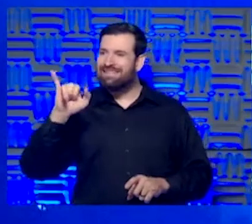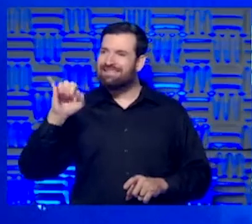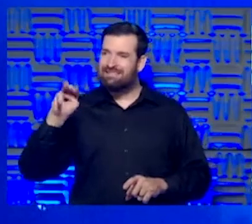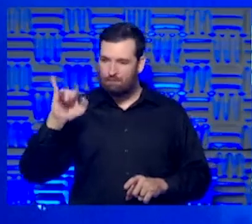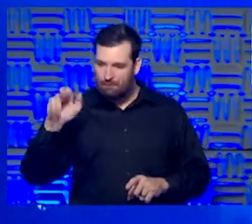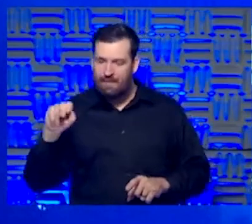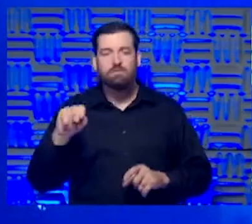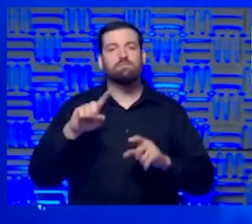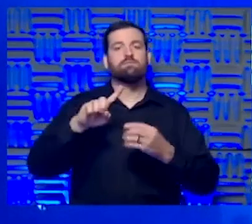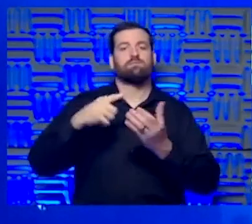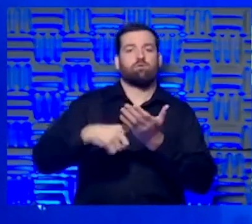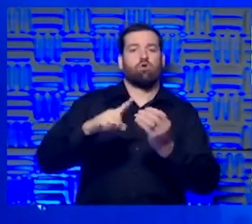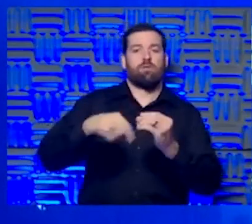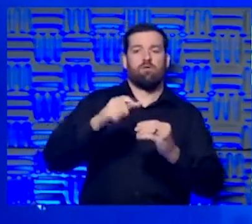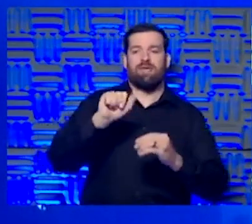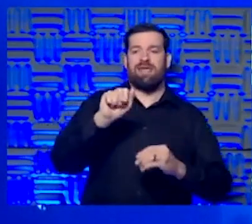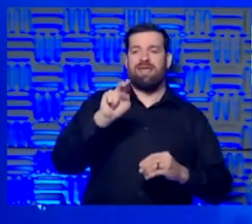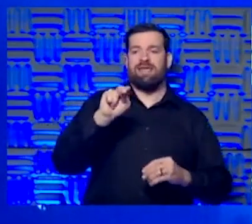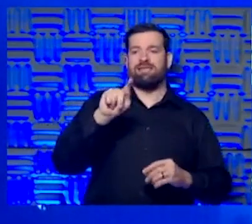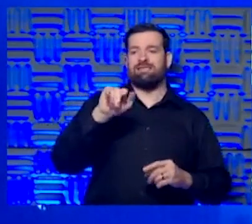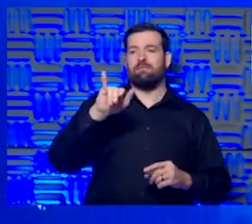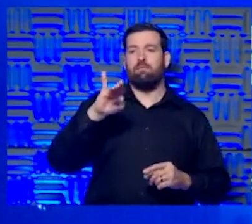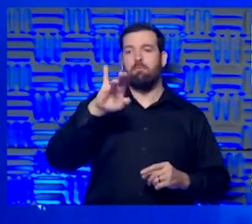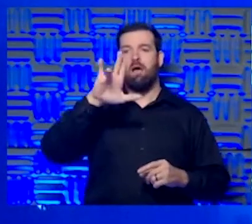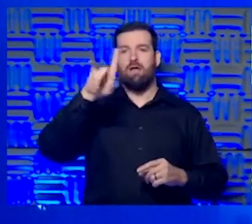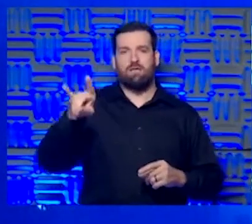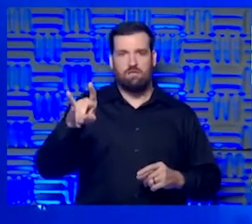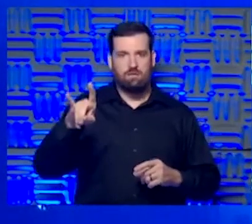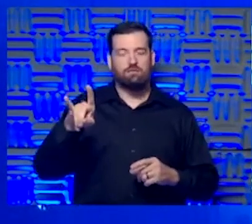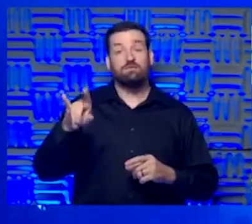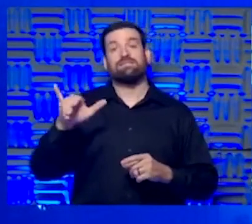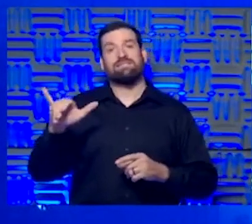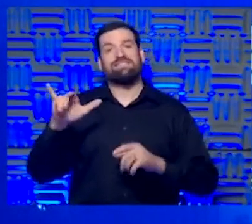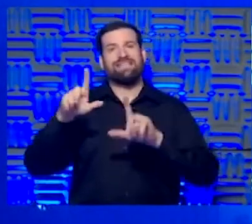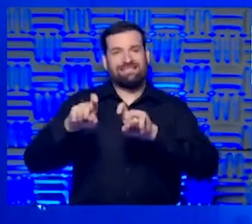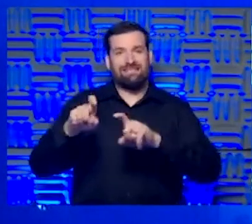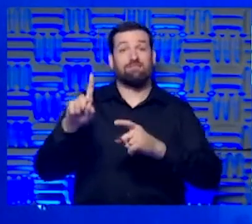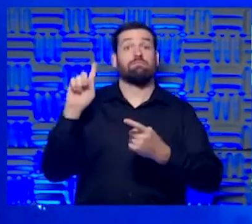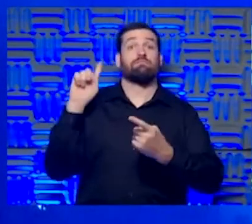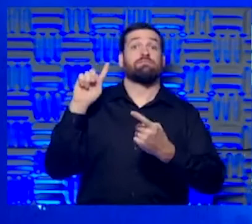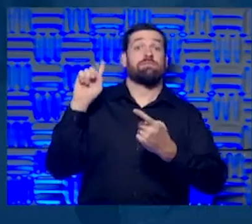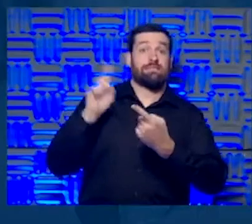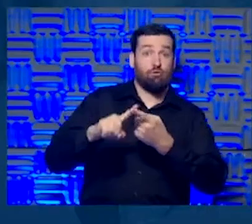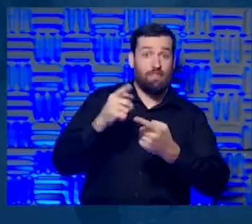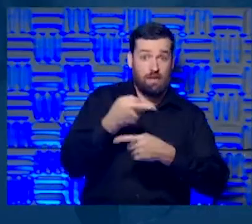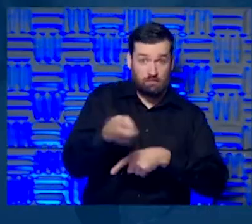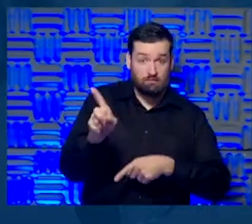antibody testing and what that may actually mean. So until then, stay safe out there.